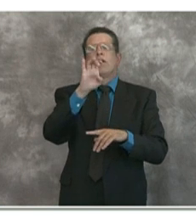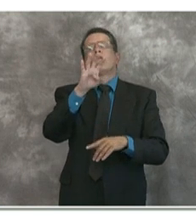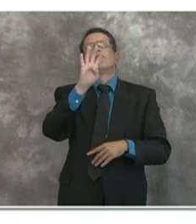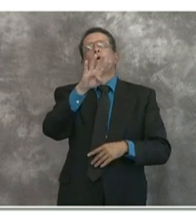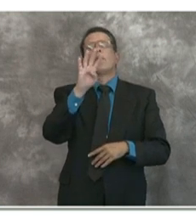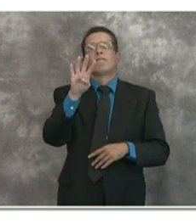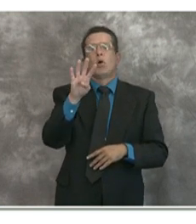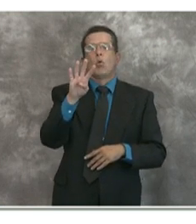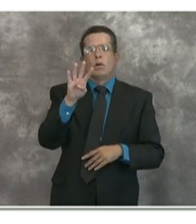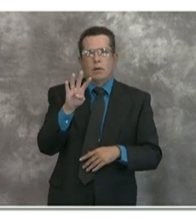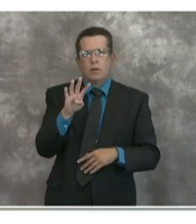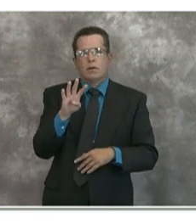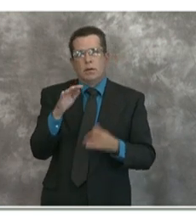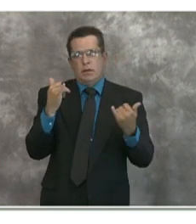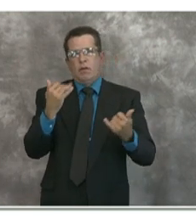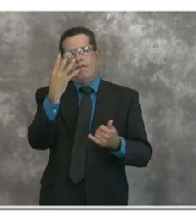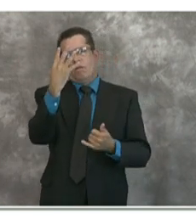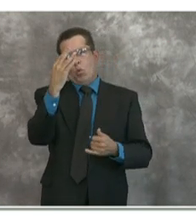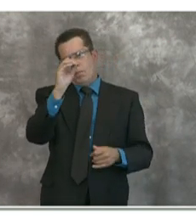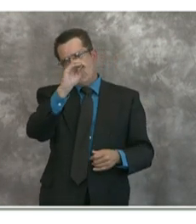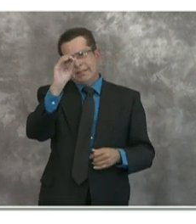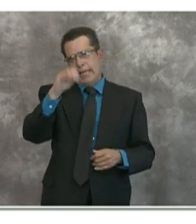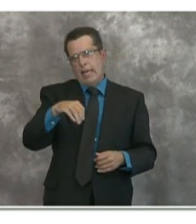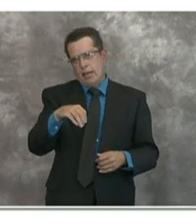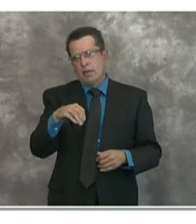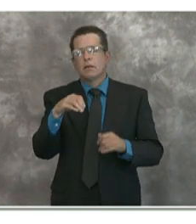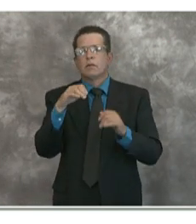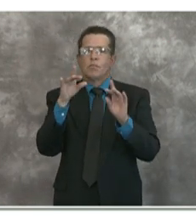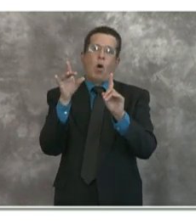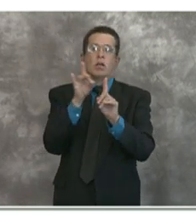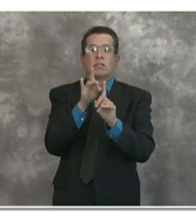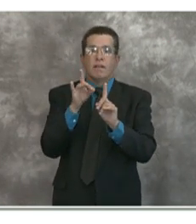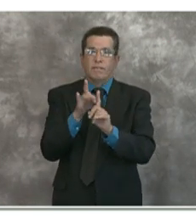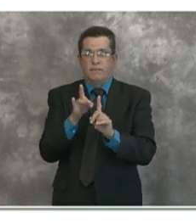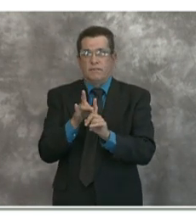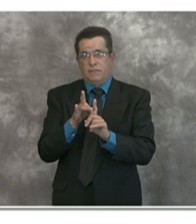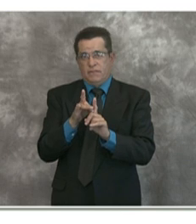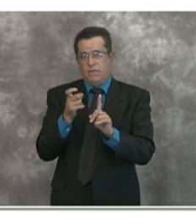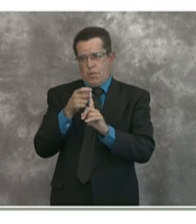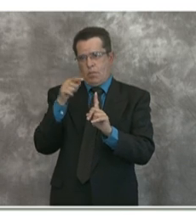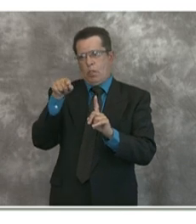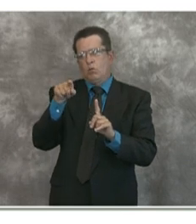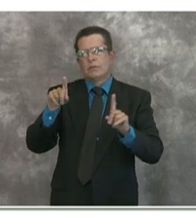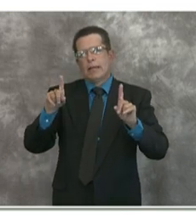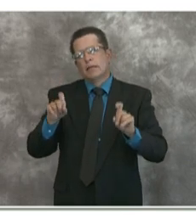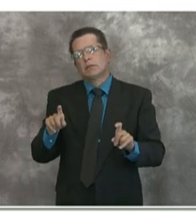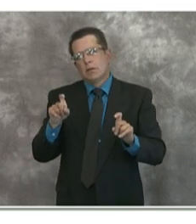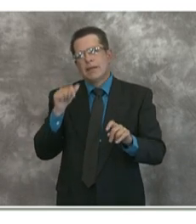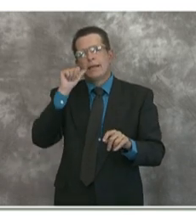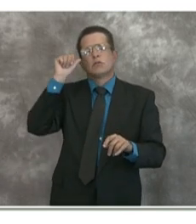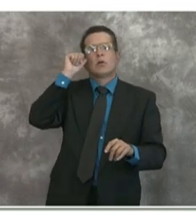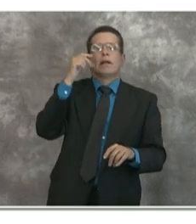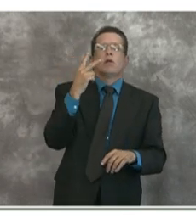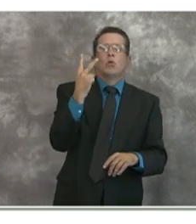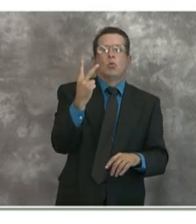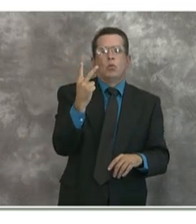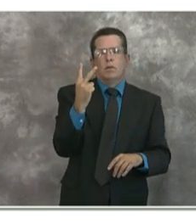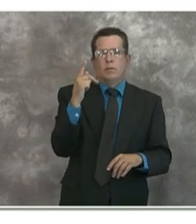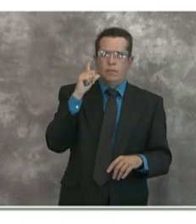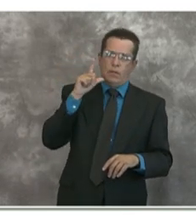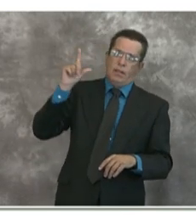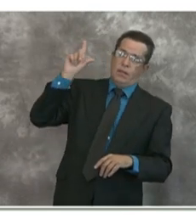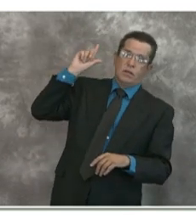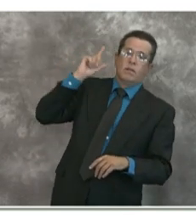3,844. This puts us at a 4% positive out of those tested. Yesterday was 2, the preceding 3 days